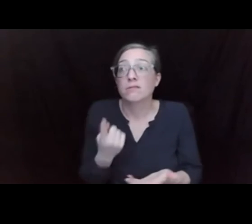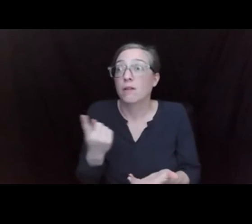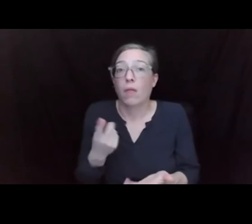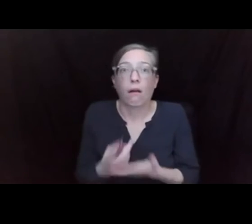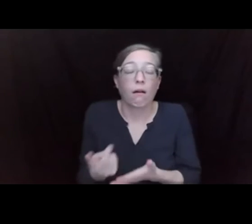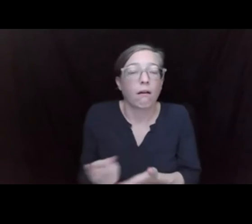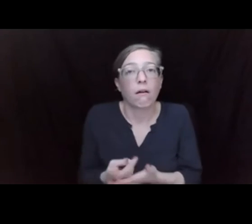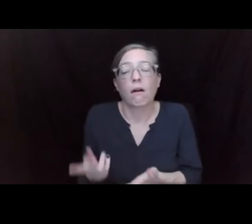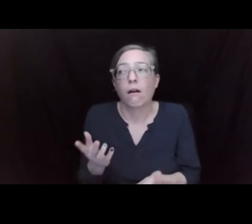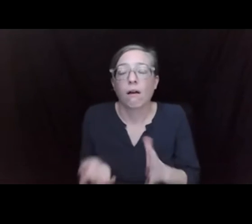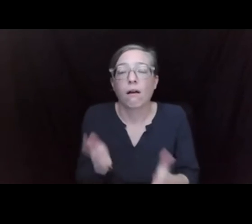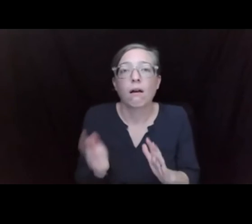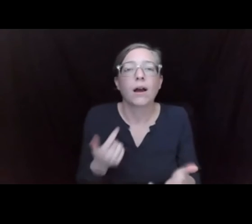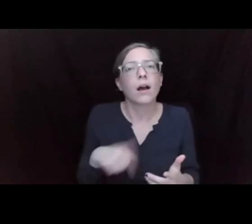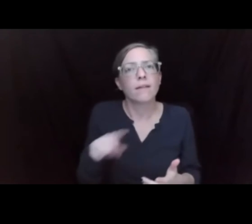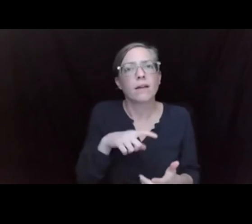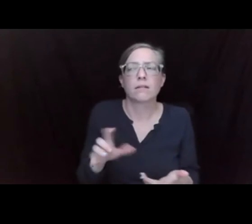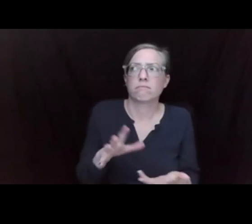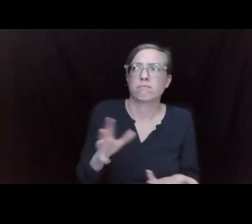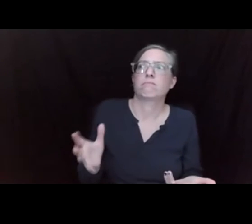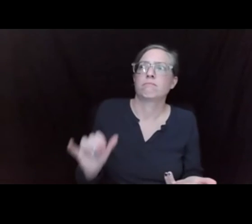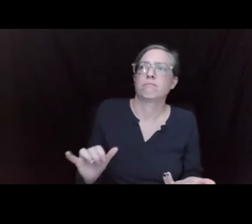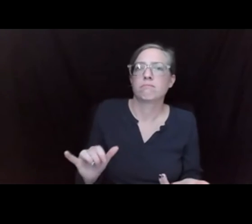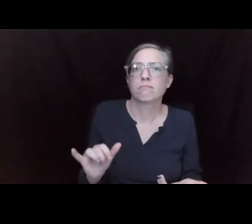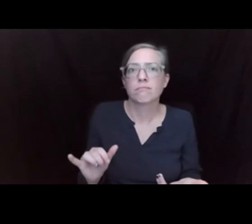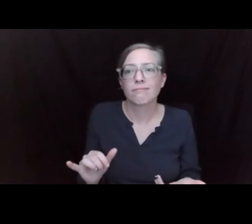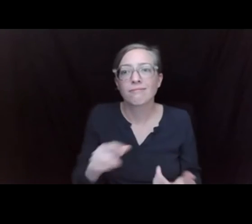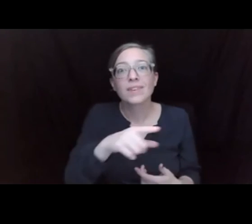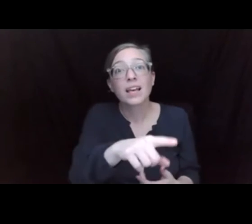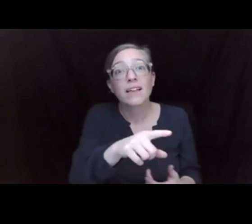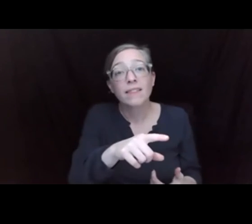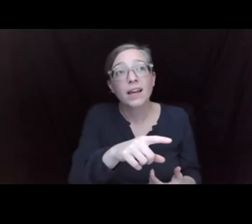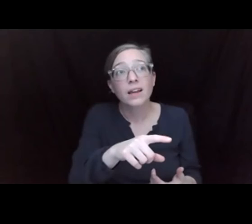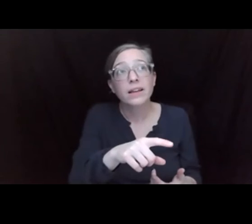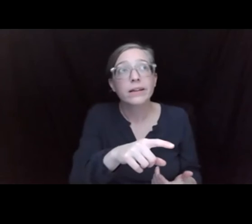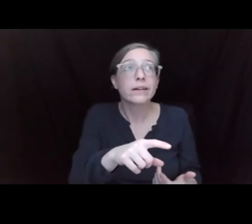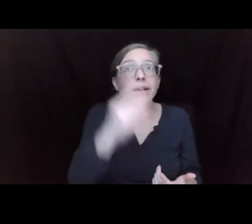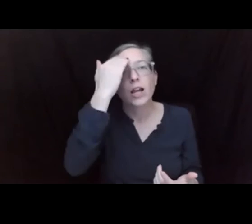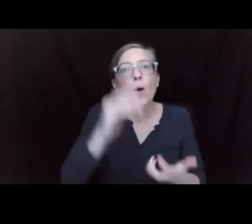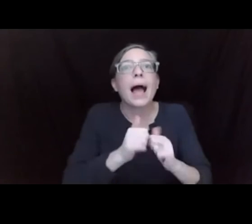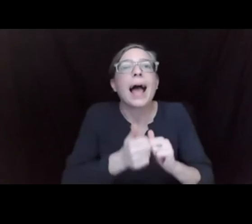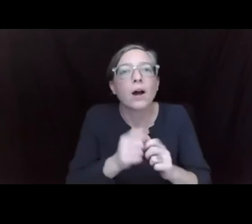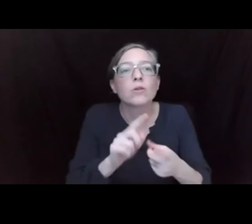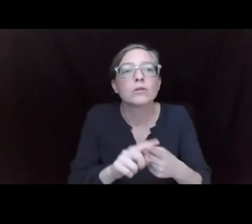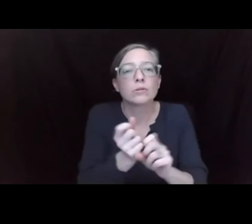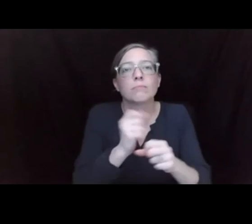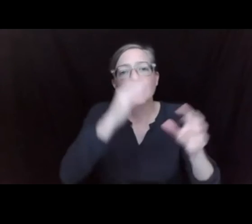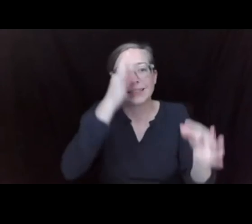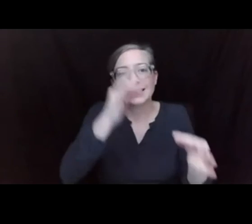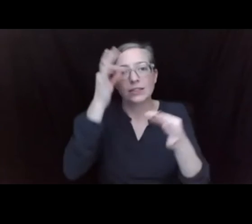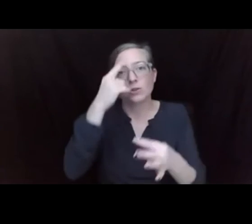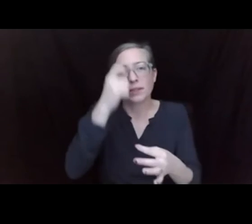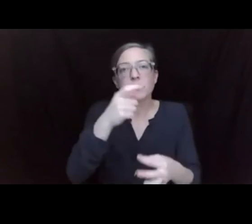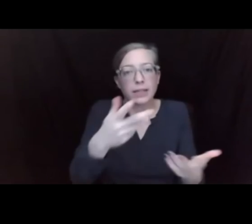make decisions. I might add the right decisions because they have been empowered with knowledge. So a lot of the papers that are